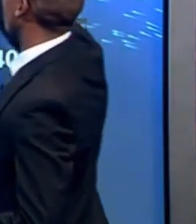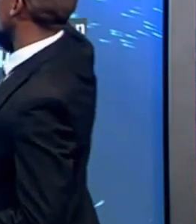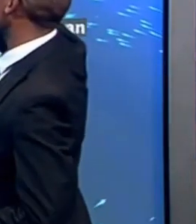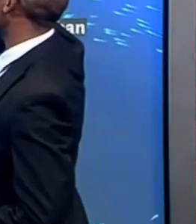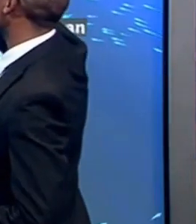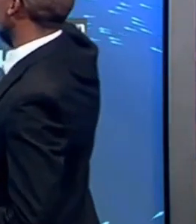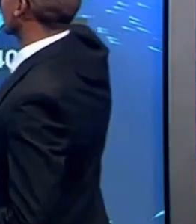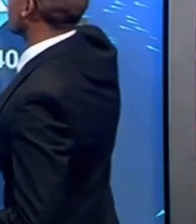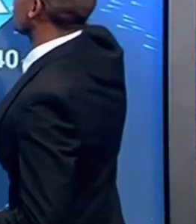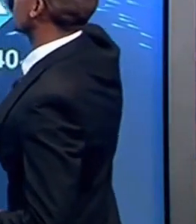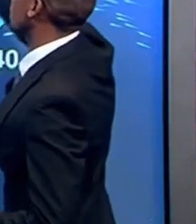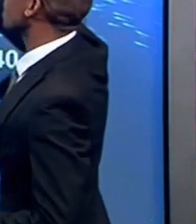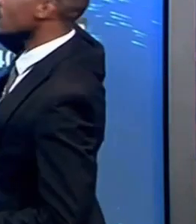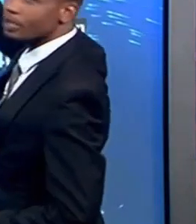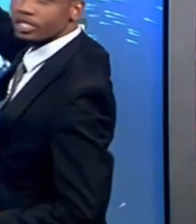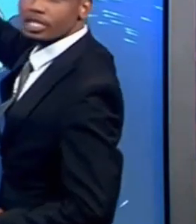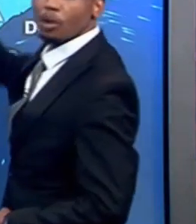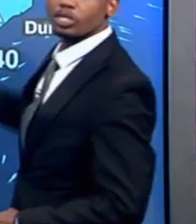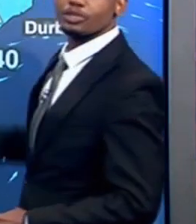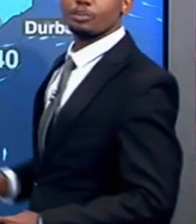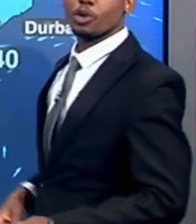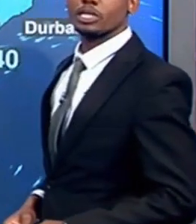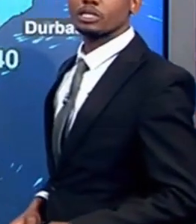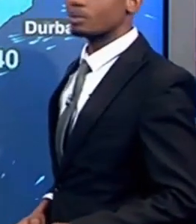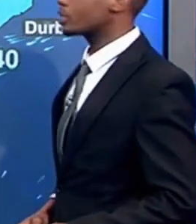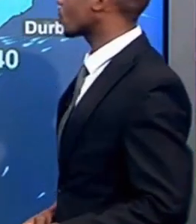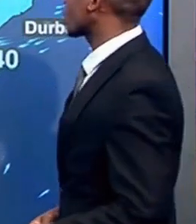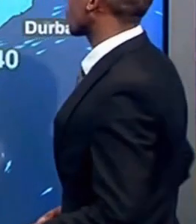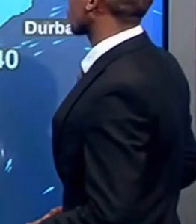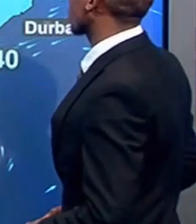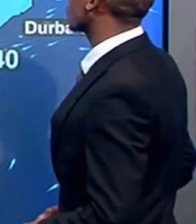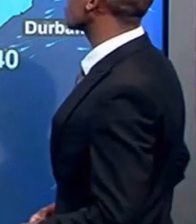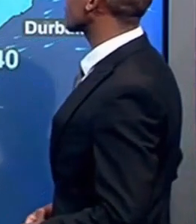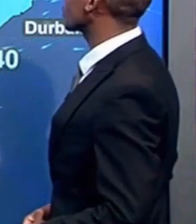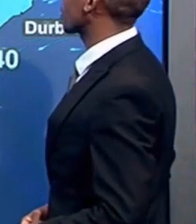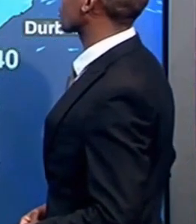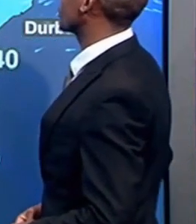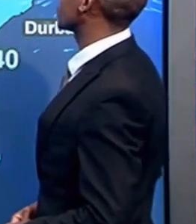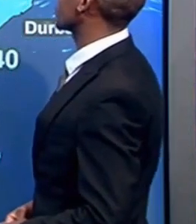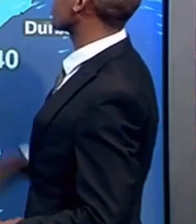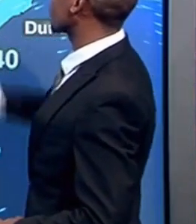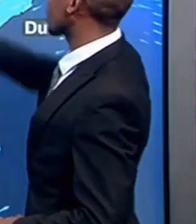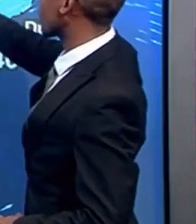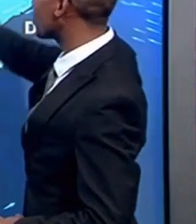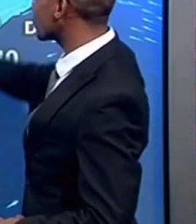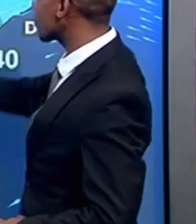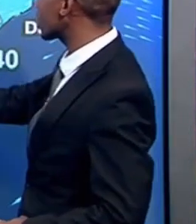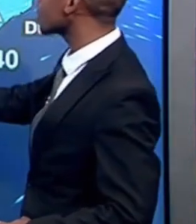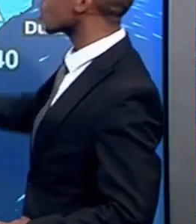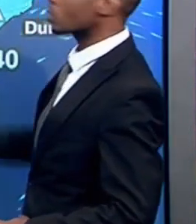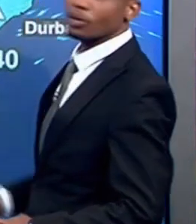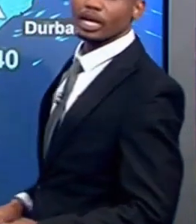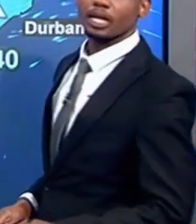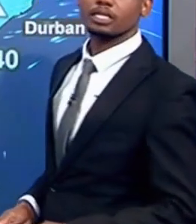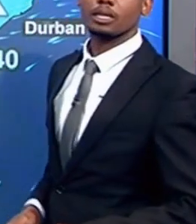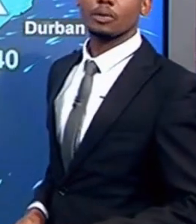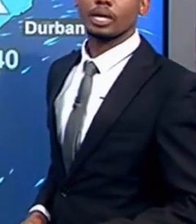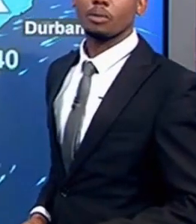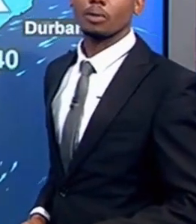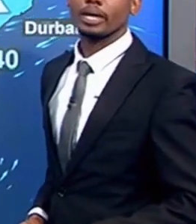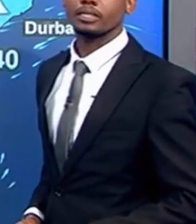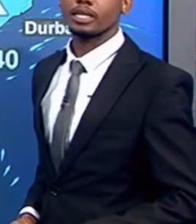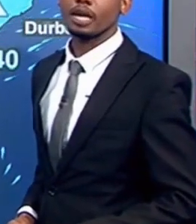sa le gona ka diperesente tše 60 re lebetse dinagodimo tša province re lebetse gona ka kwagola Gauteng le gona province ya Mpumalanga ka Bloemfontein go theogela tlase